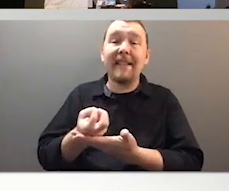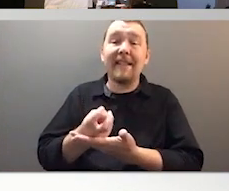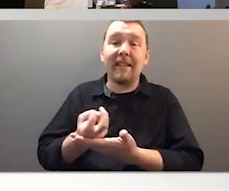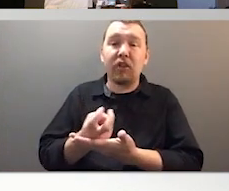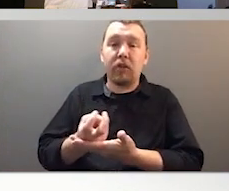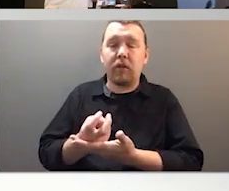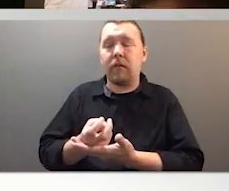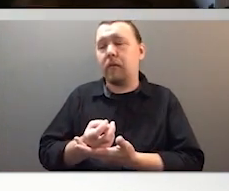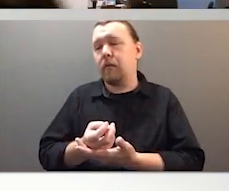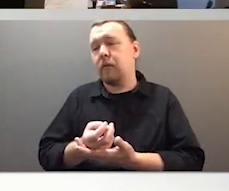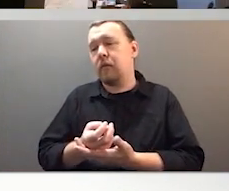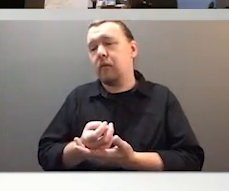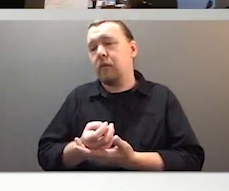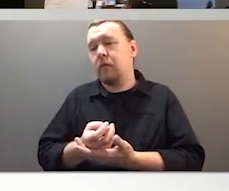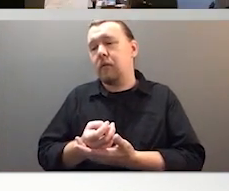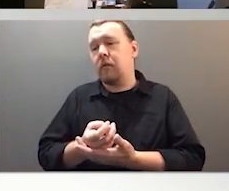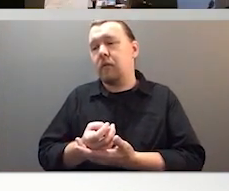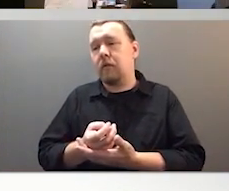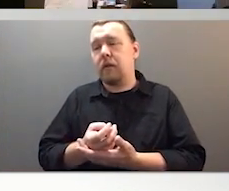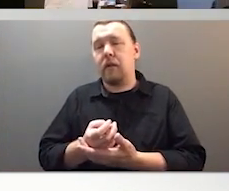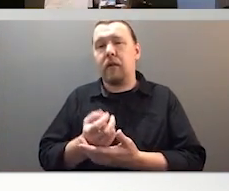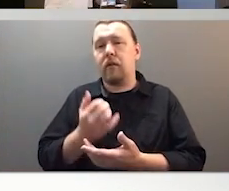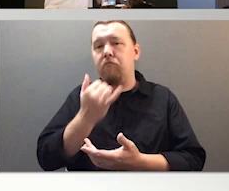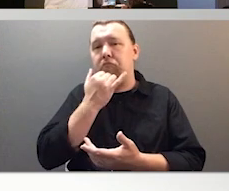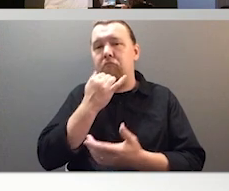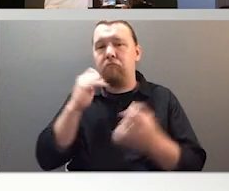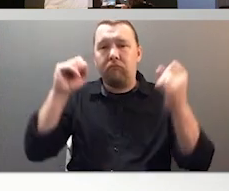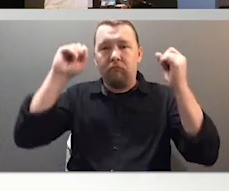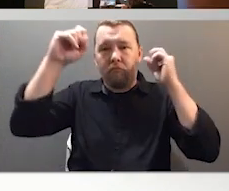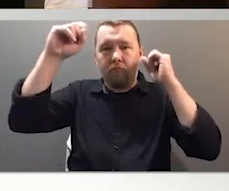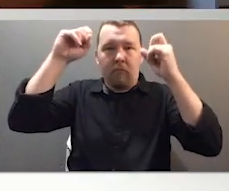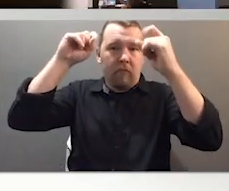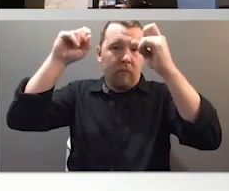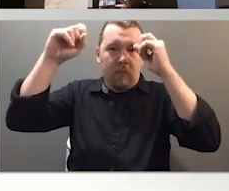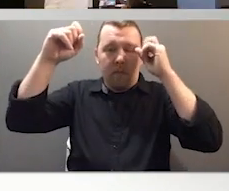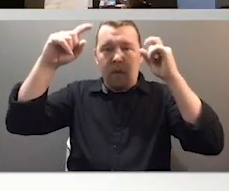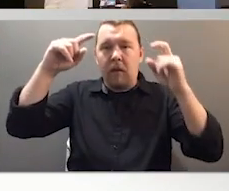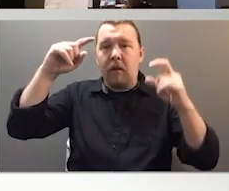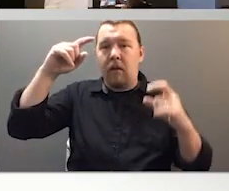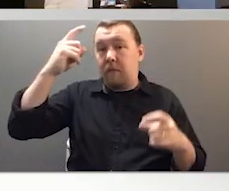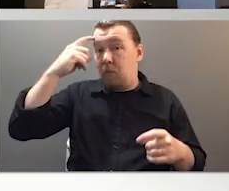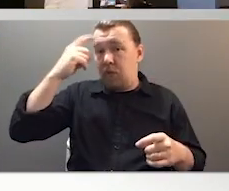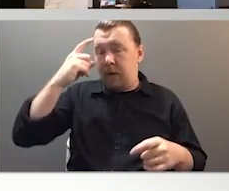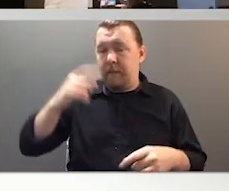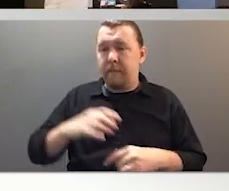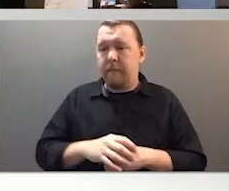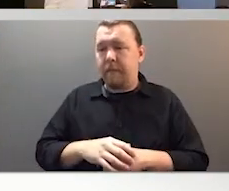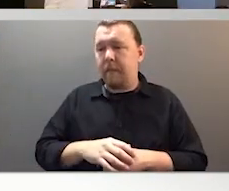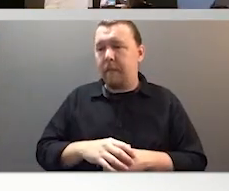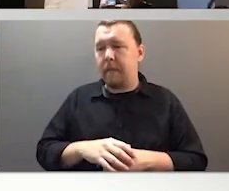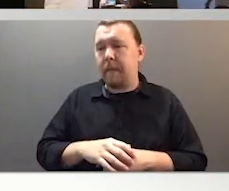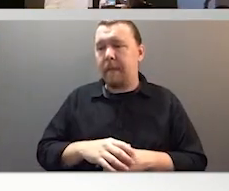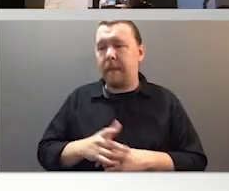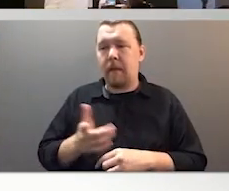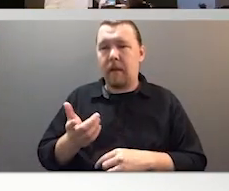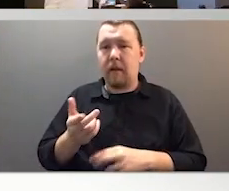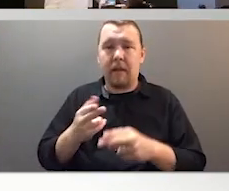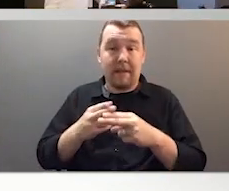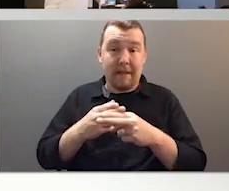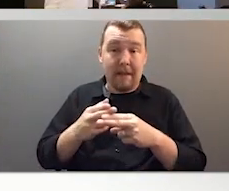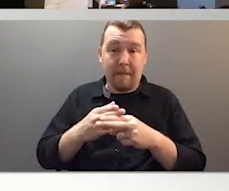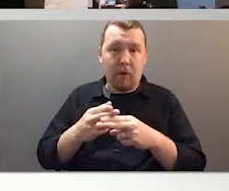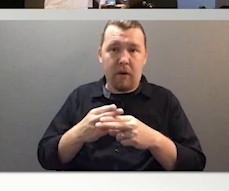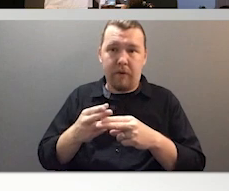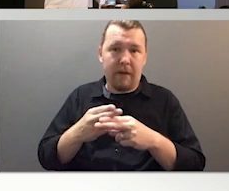a misfiring of the electrical circuits in your brain, right? And so it goes temporarily